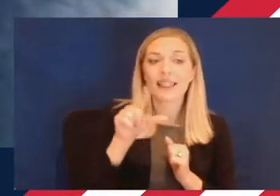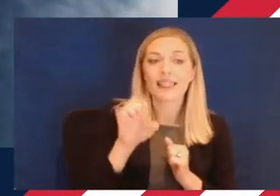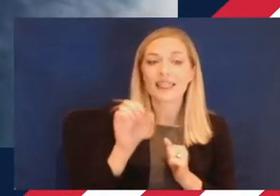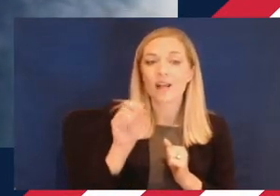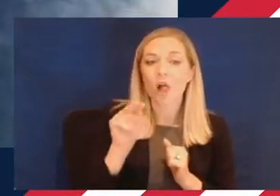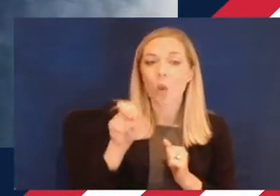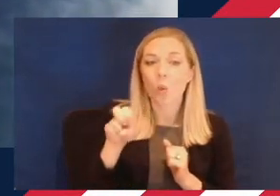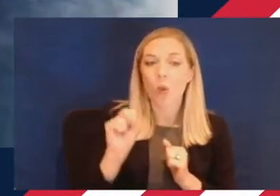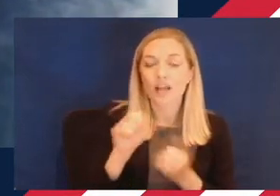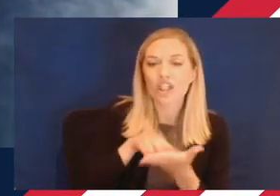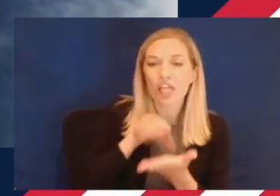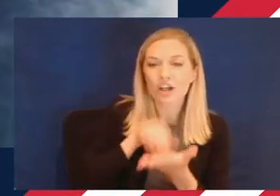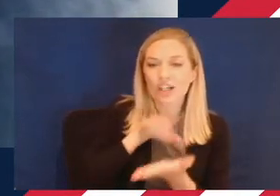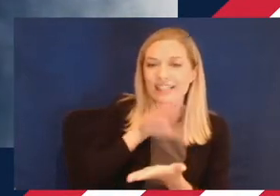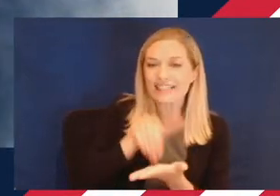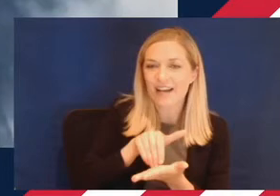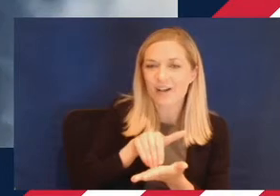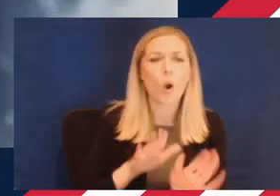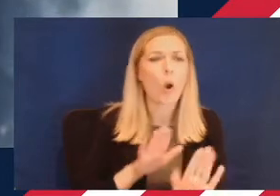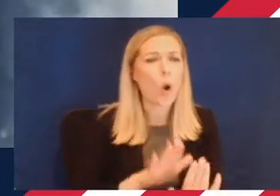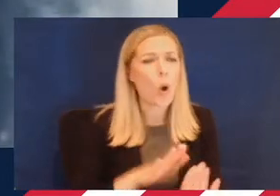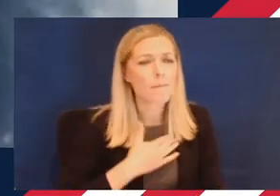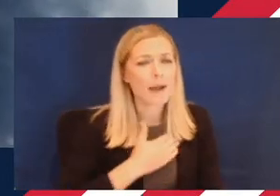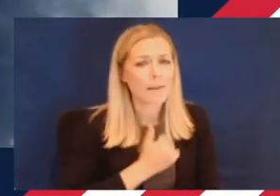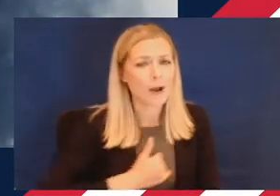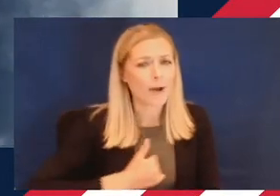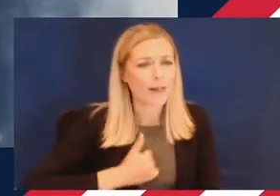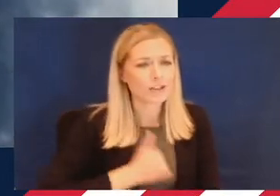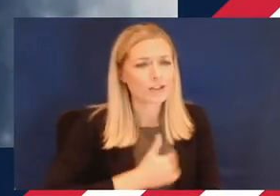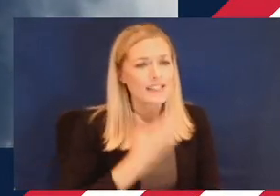My apologies. Thank you.